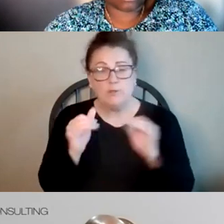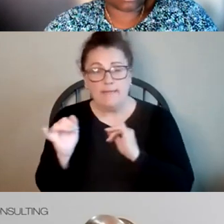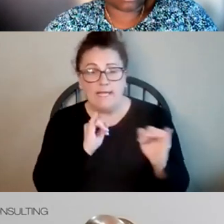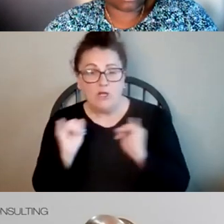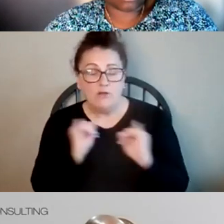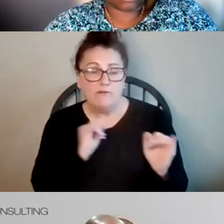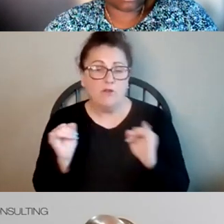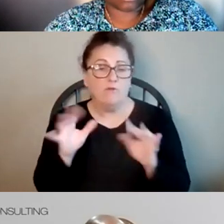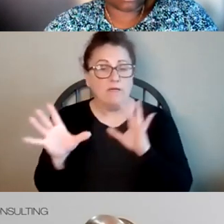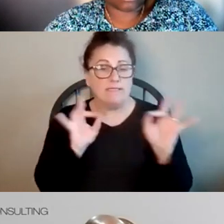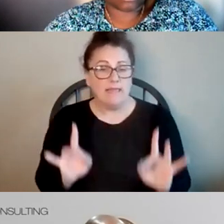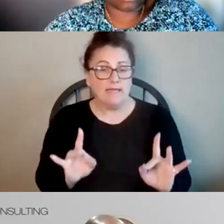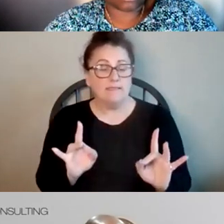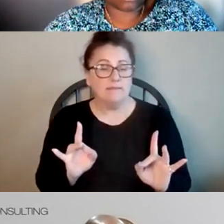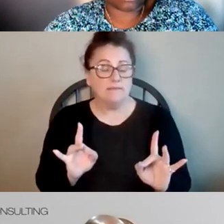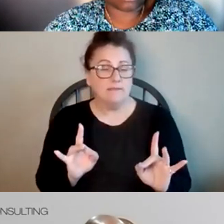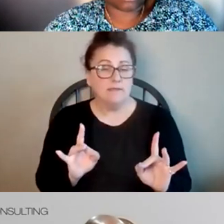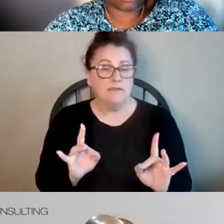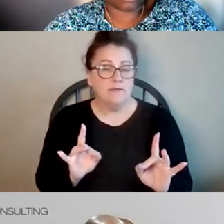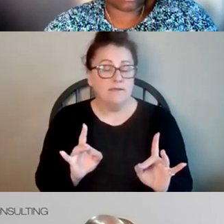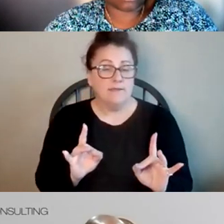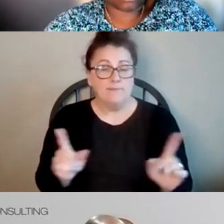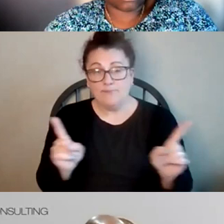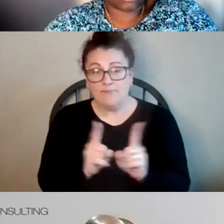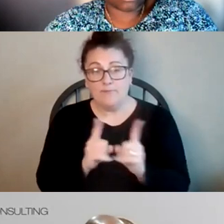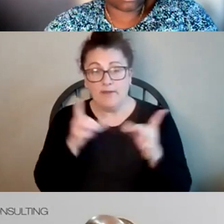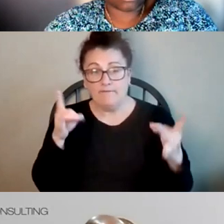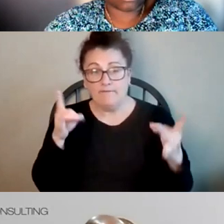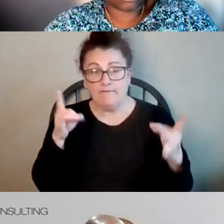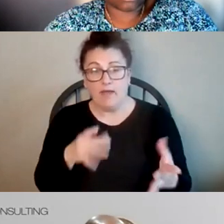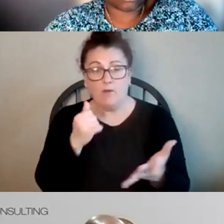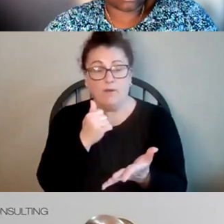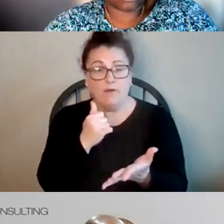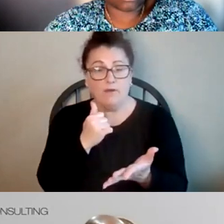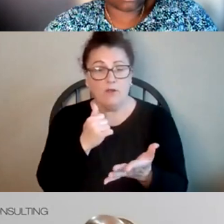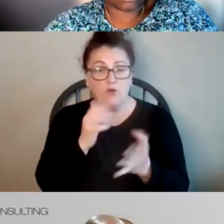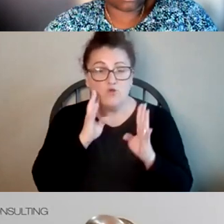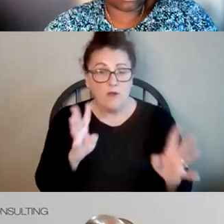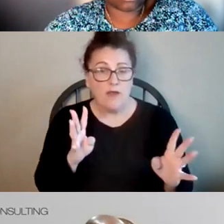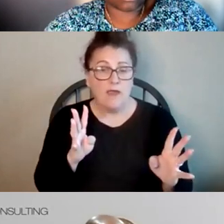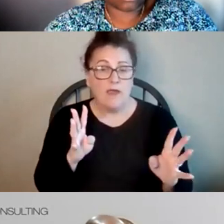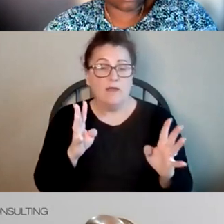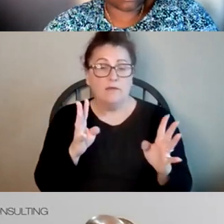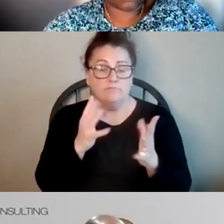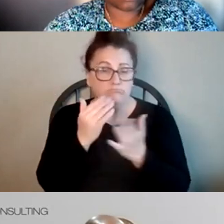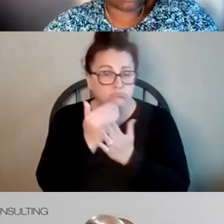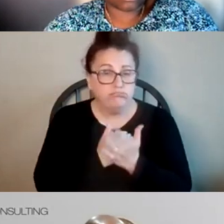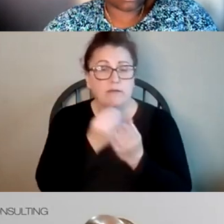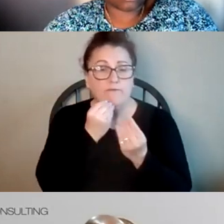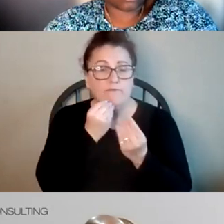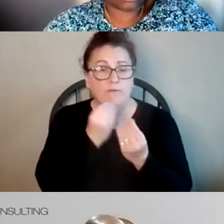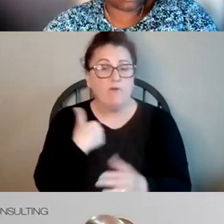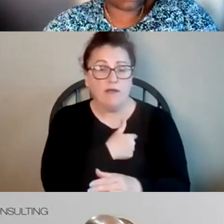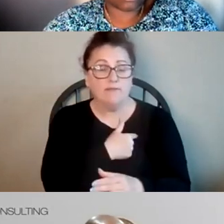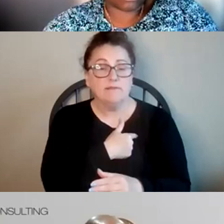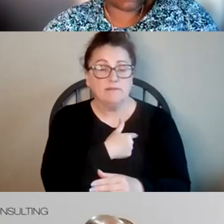for candidate selection. Furthermore, the feedback will also create a reservoir of information for us,